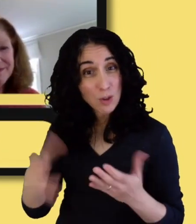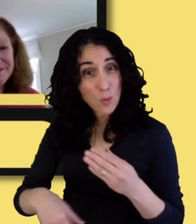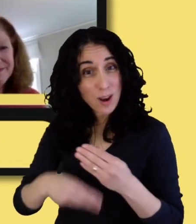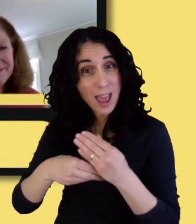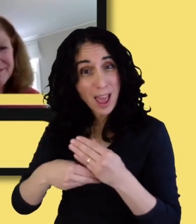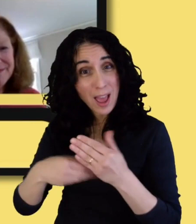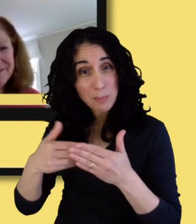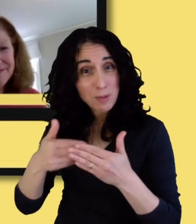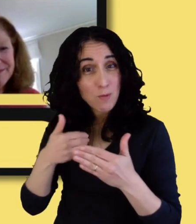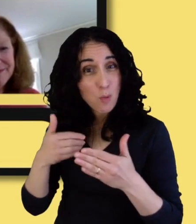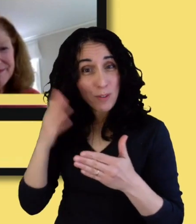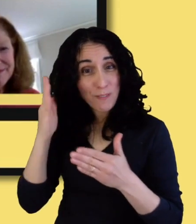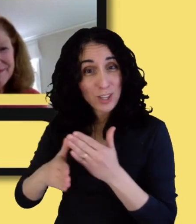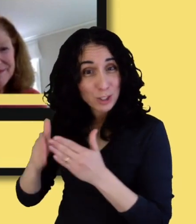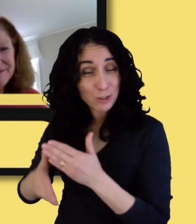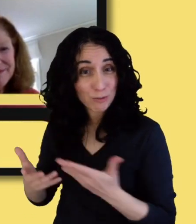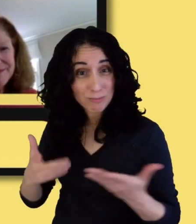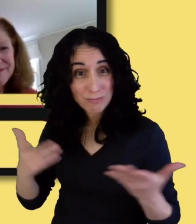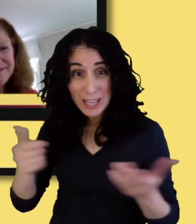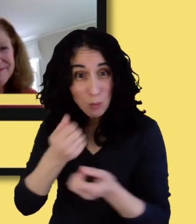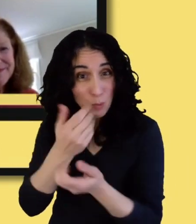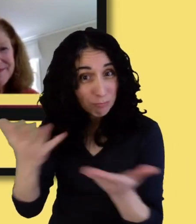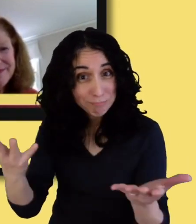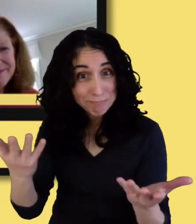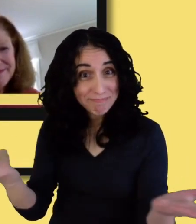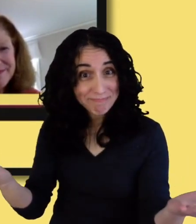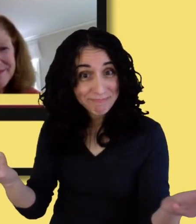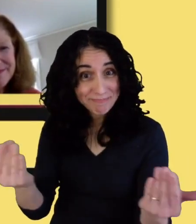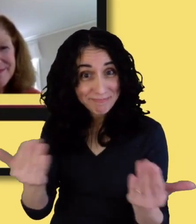this conversation to anyone out there who might be watching?